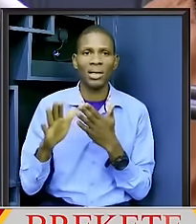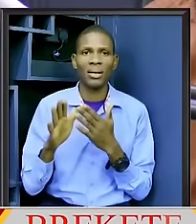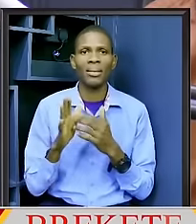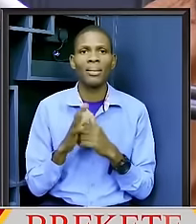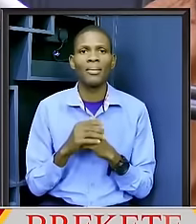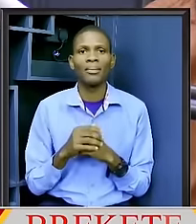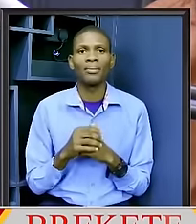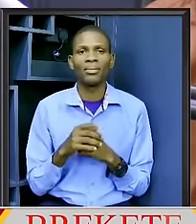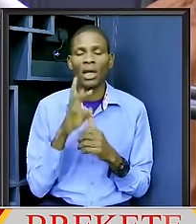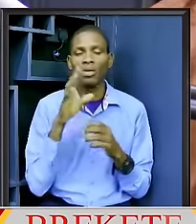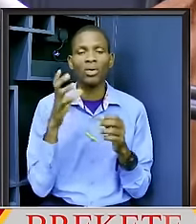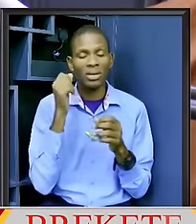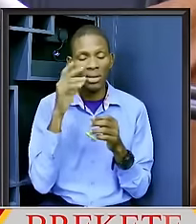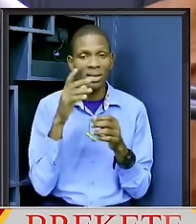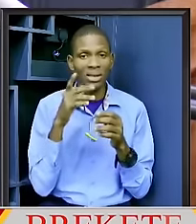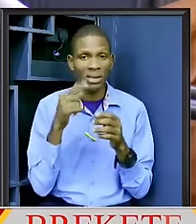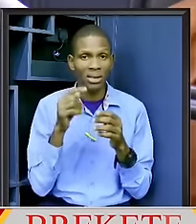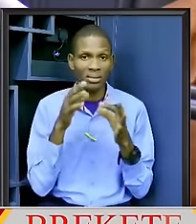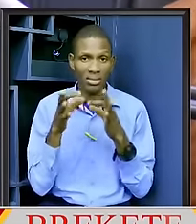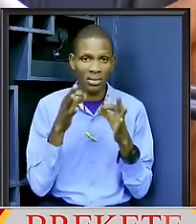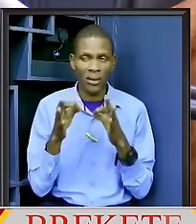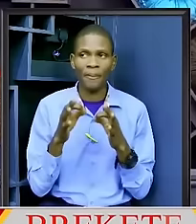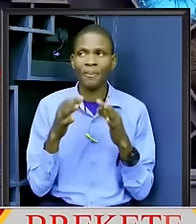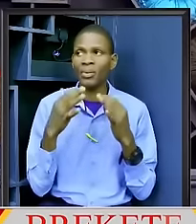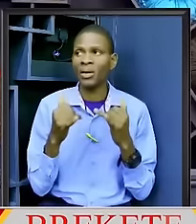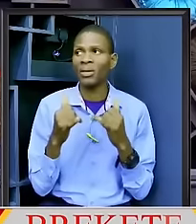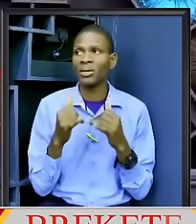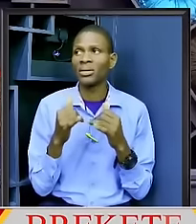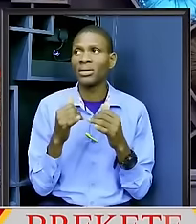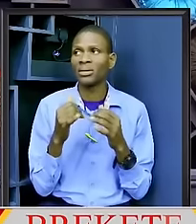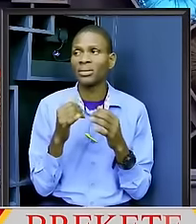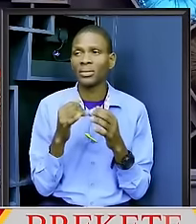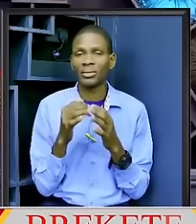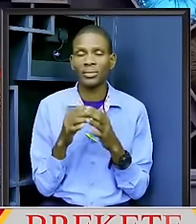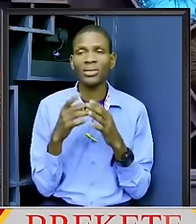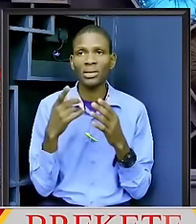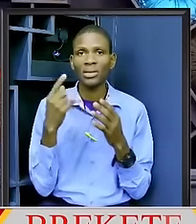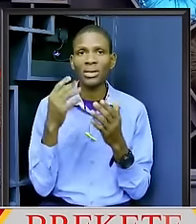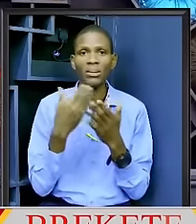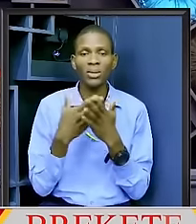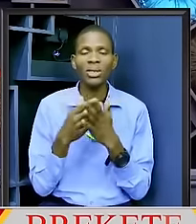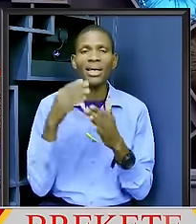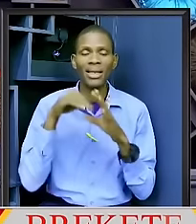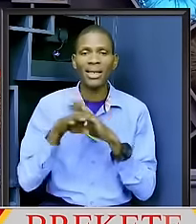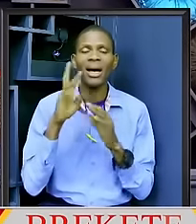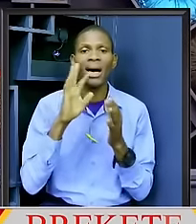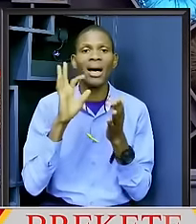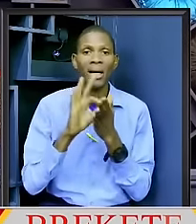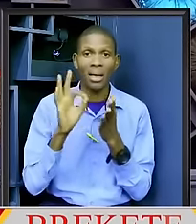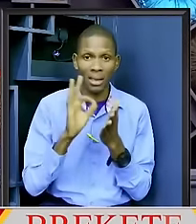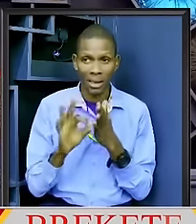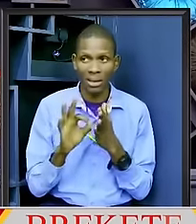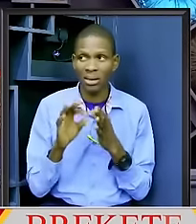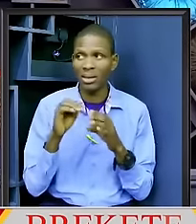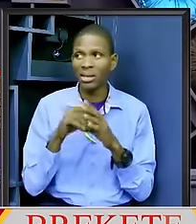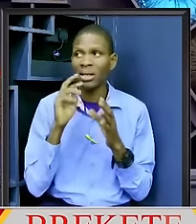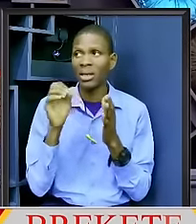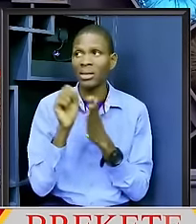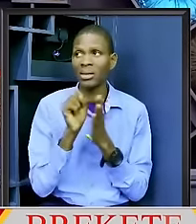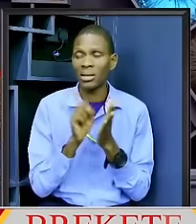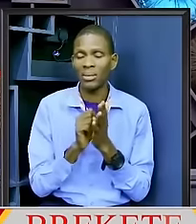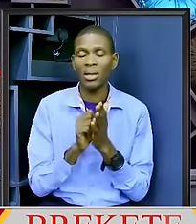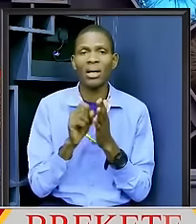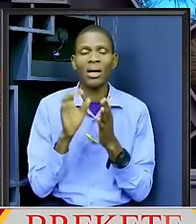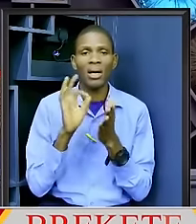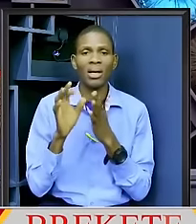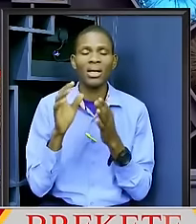getting the explanation? So, if you want the money enter her account, in this statement of account. Yes,